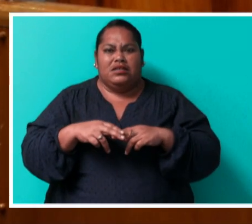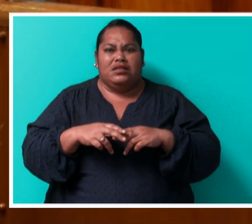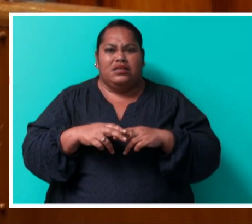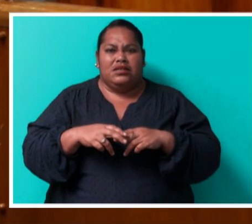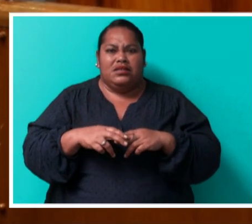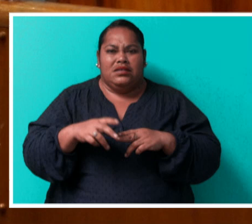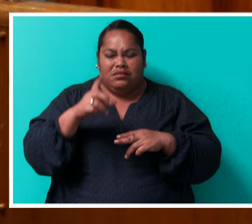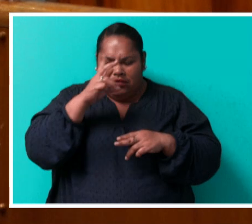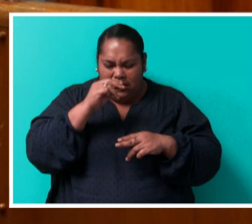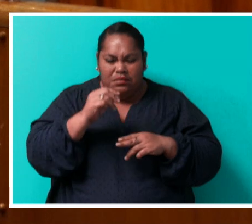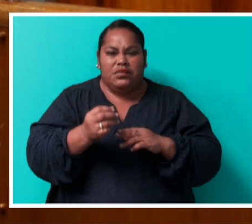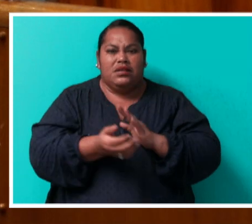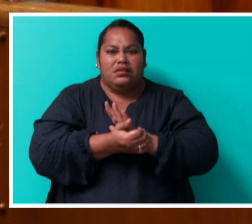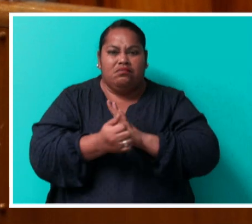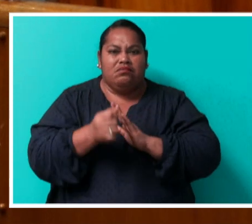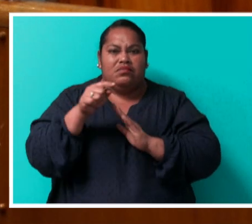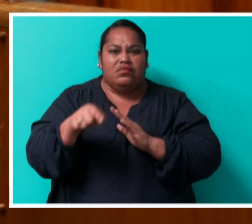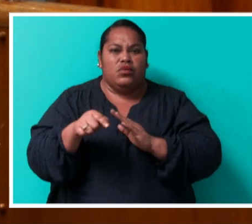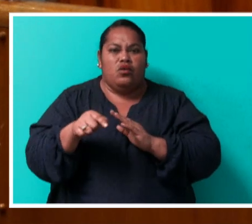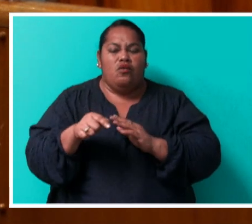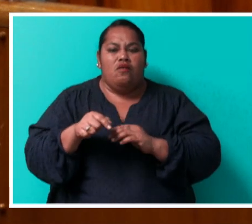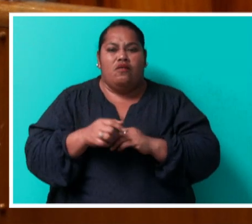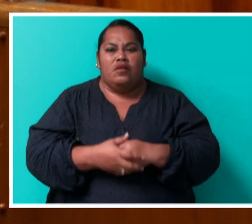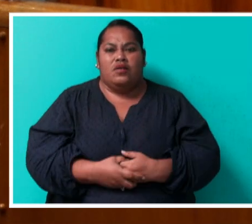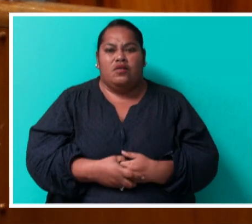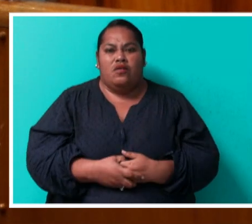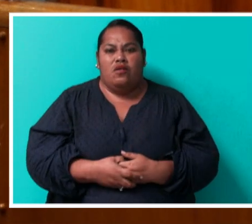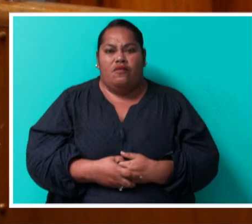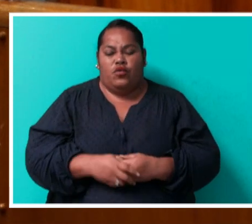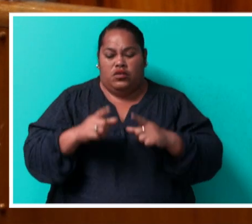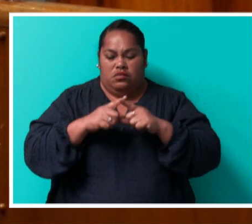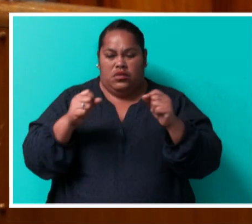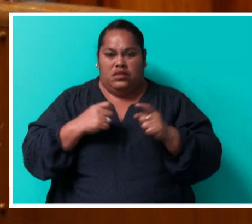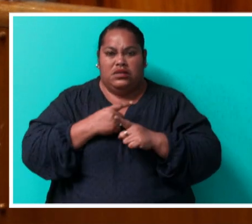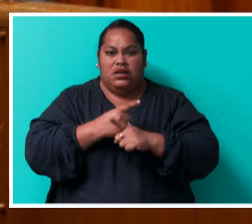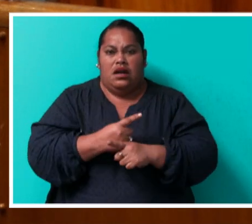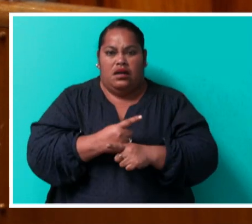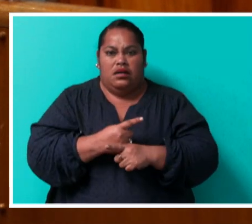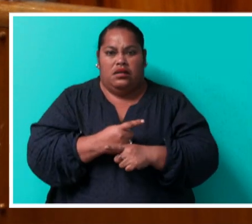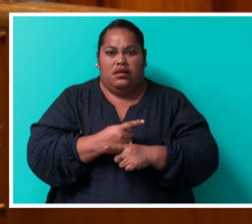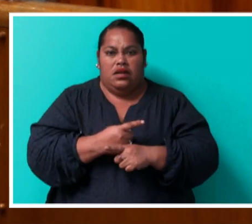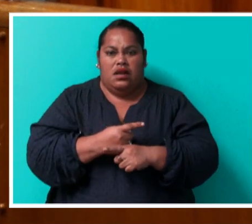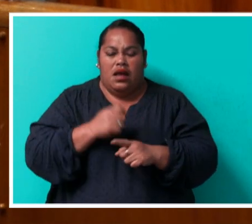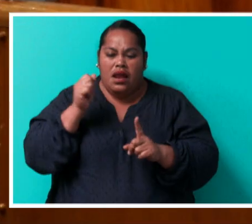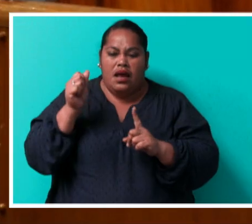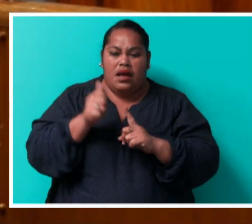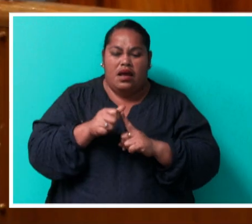collaboration with partners such as the Japan Coast Guard. And these engagements aim to improve